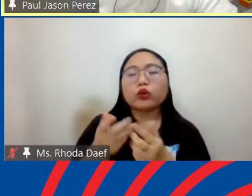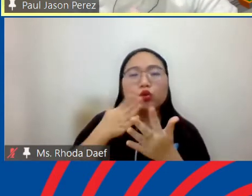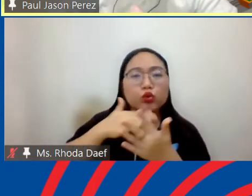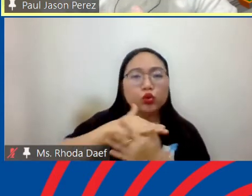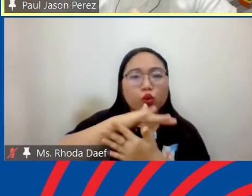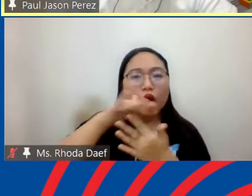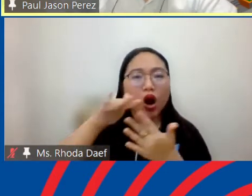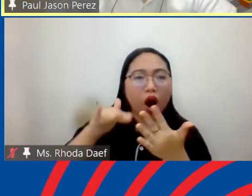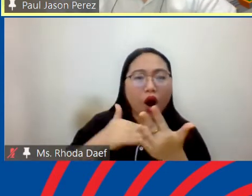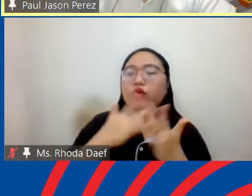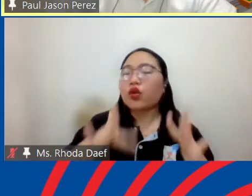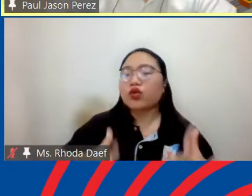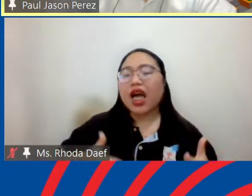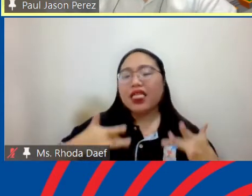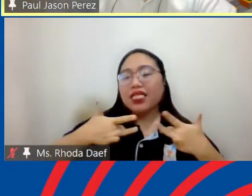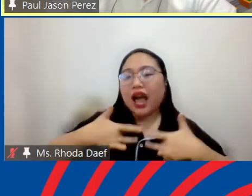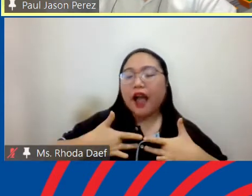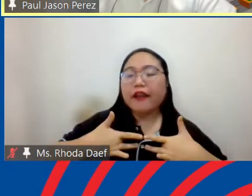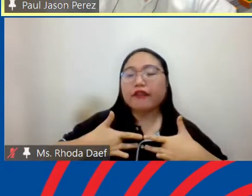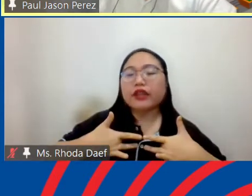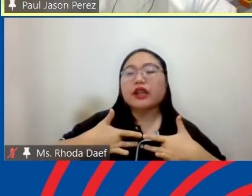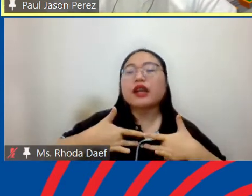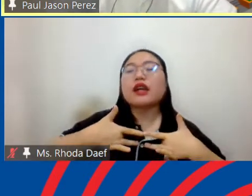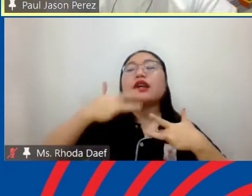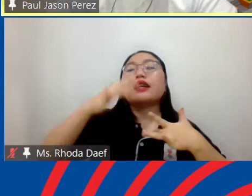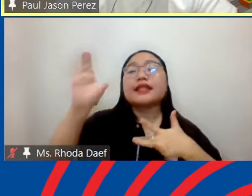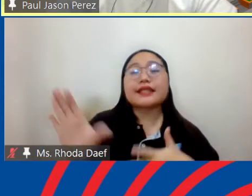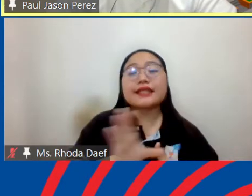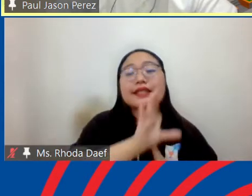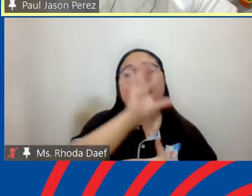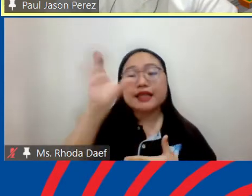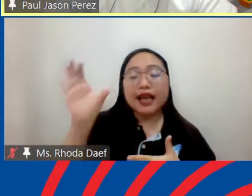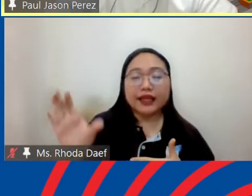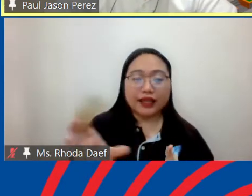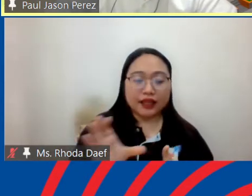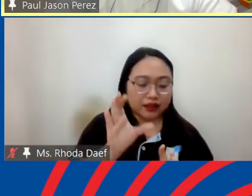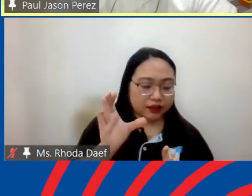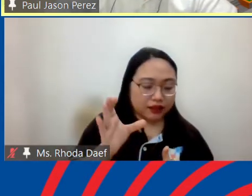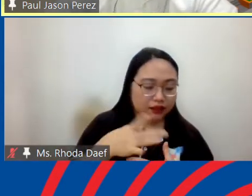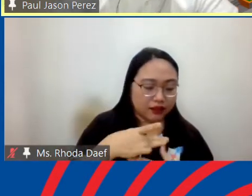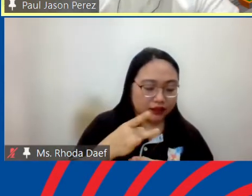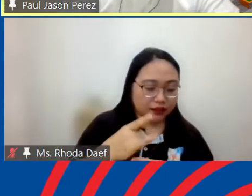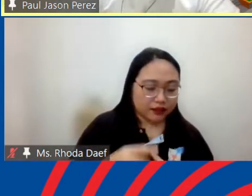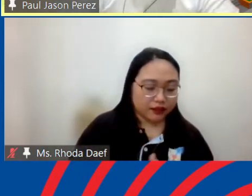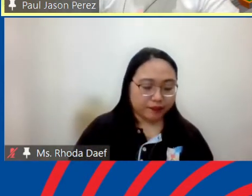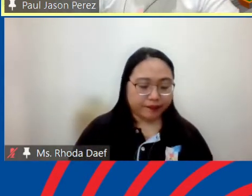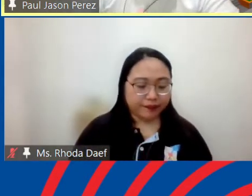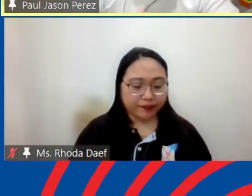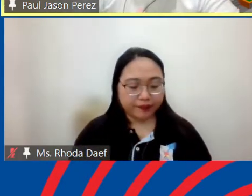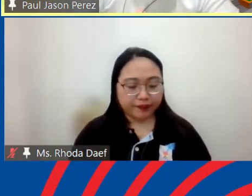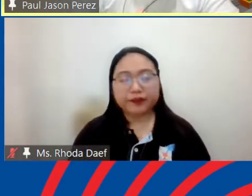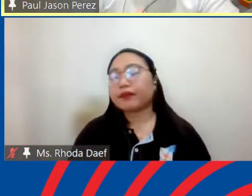throughout the life cycle of the scholarly and scientific research or interest.